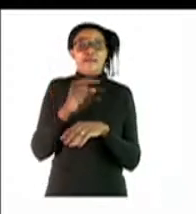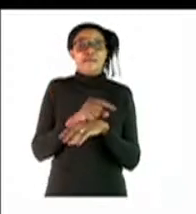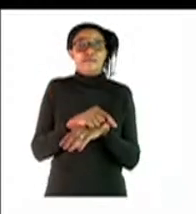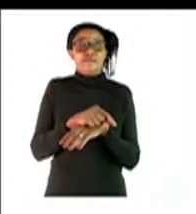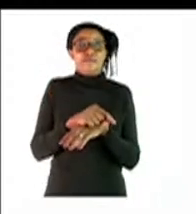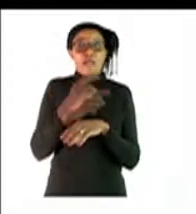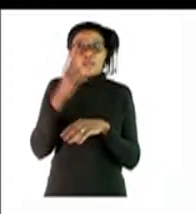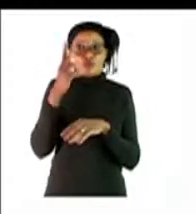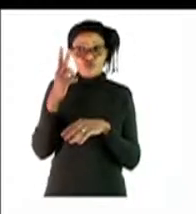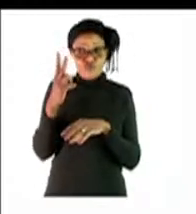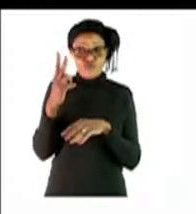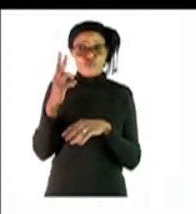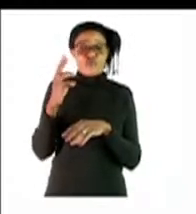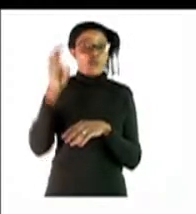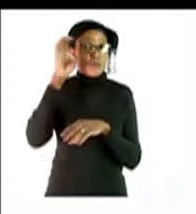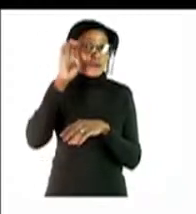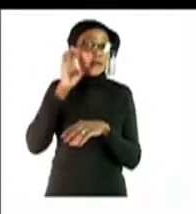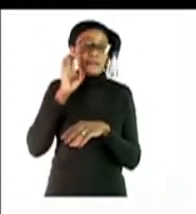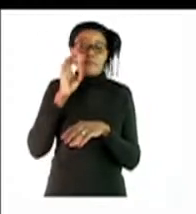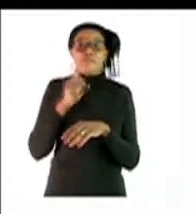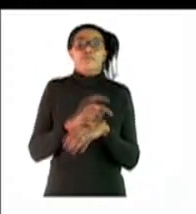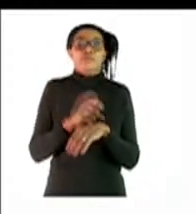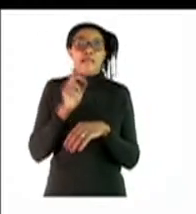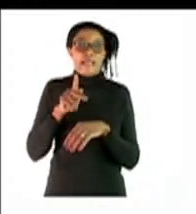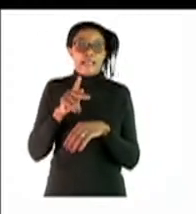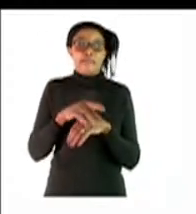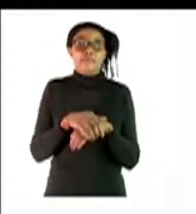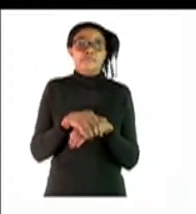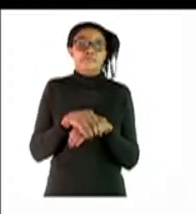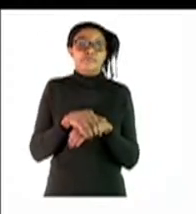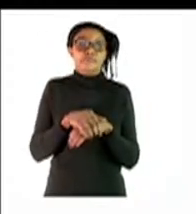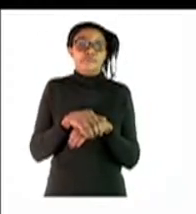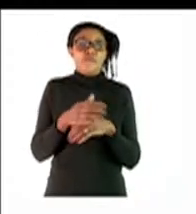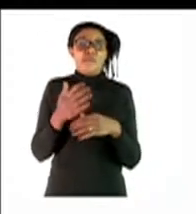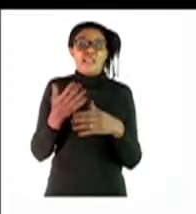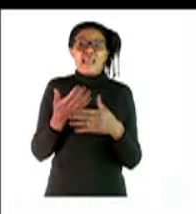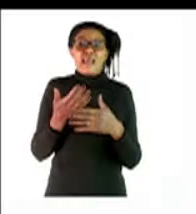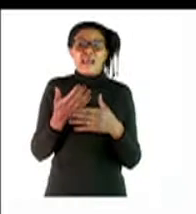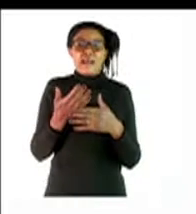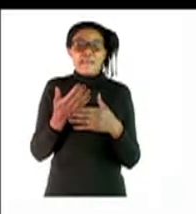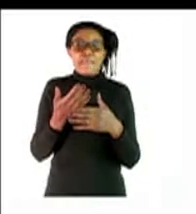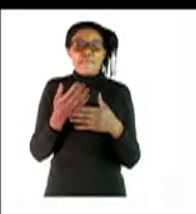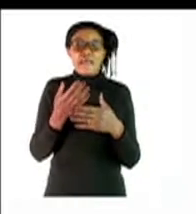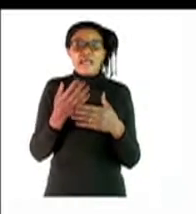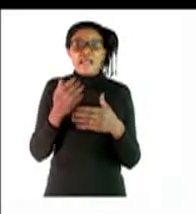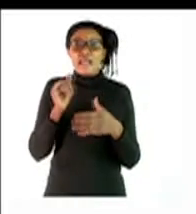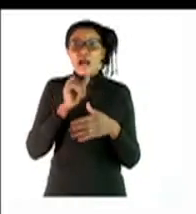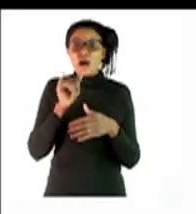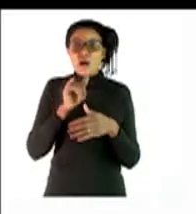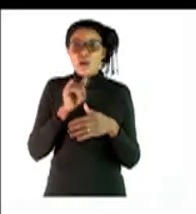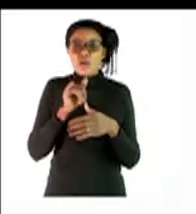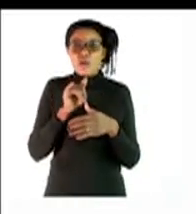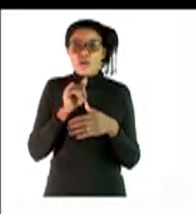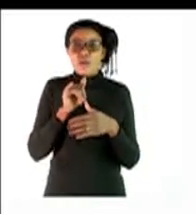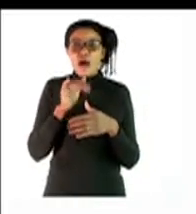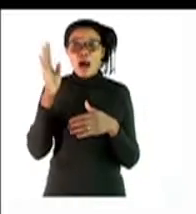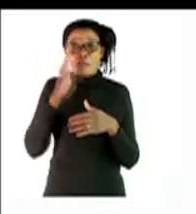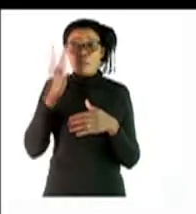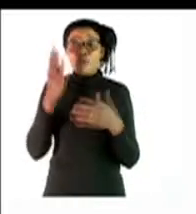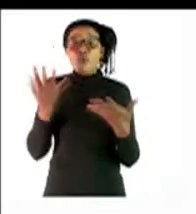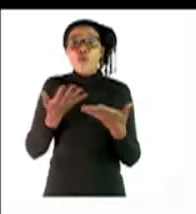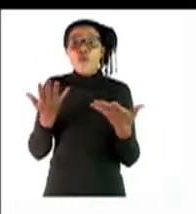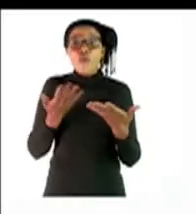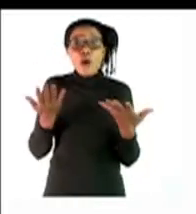Now, at which position, at which place is the blue one standing? Is